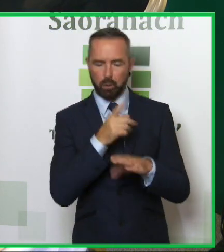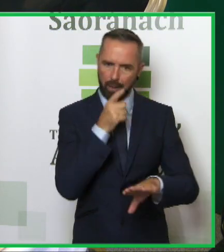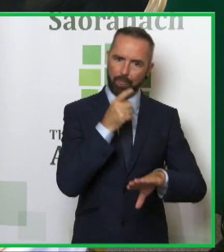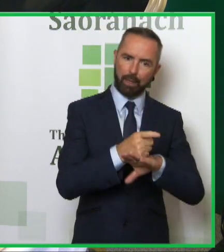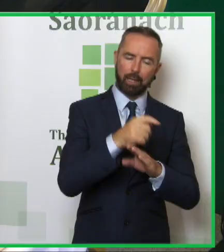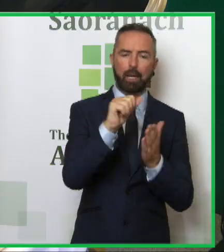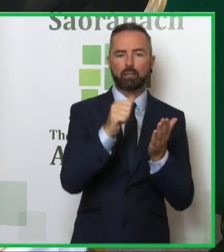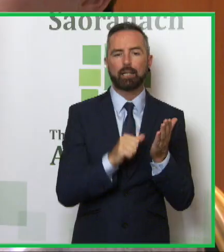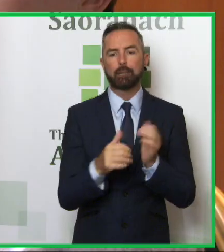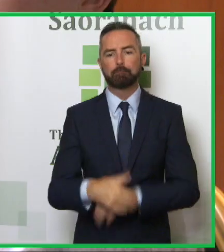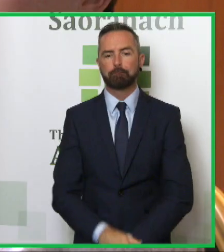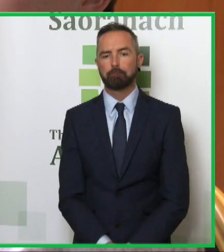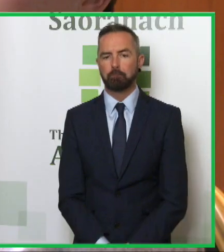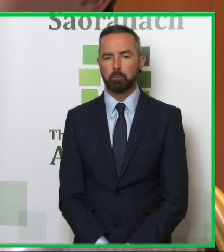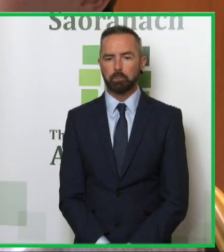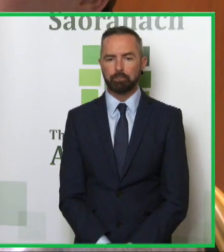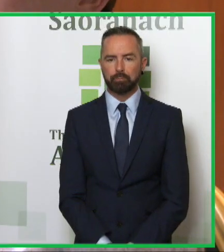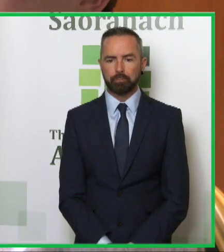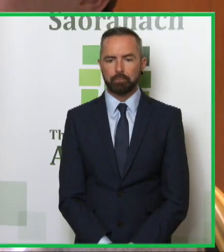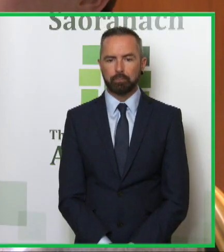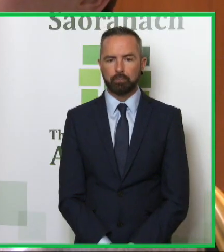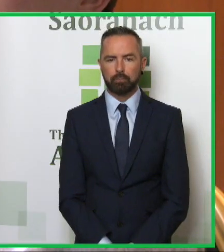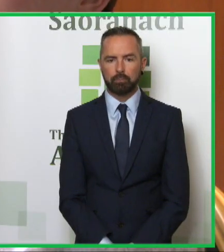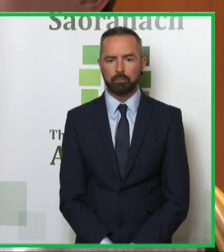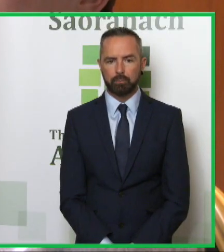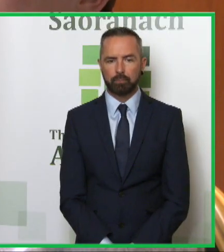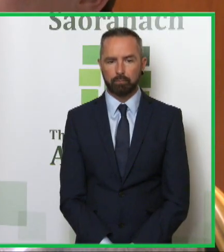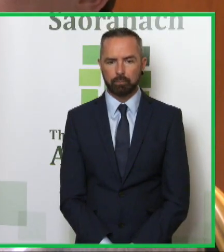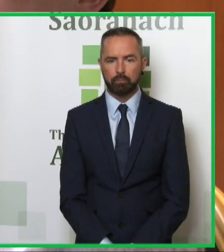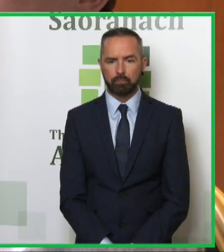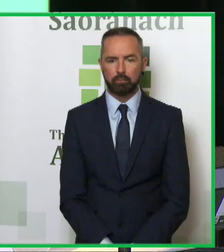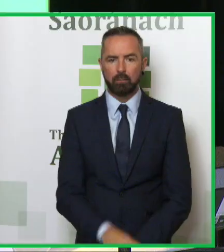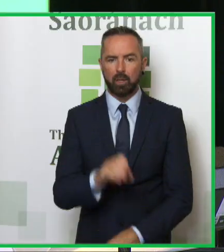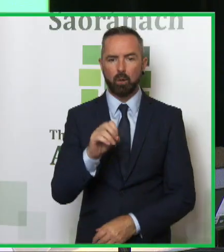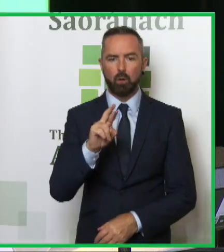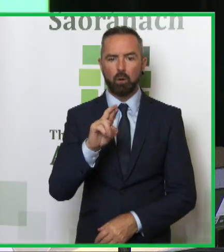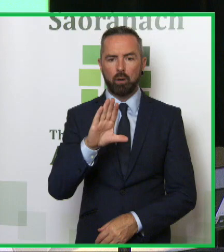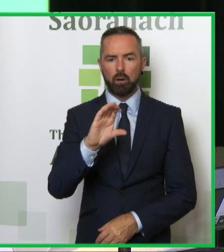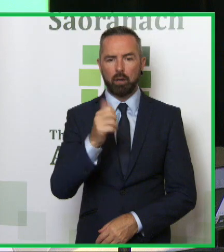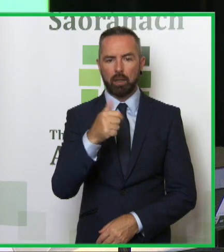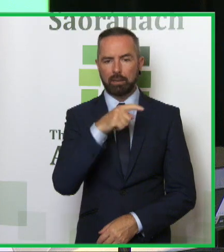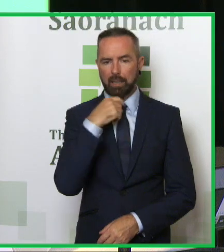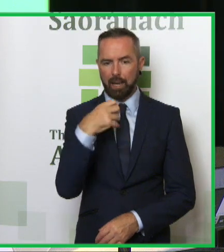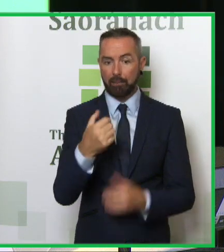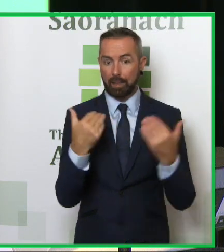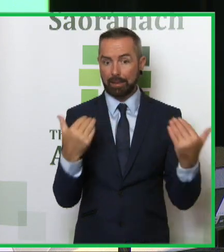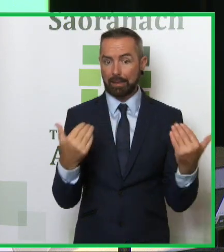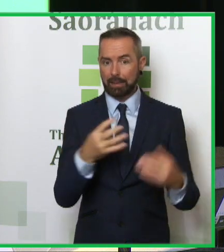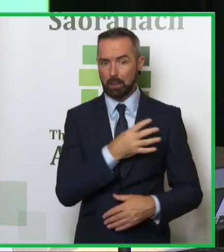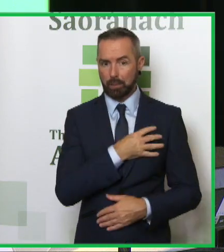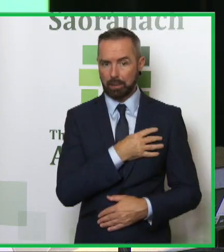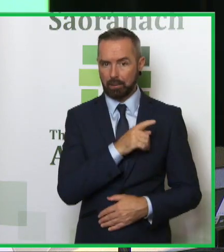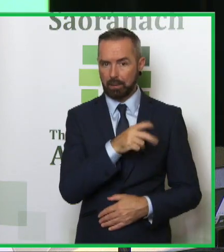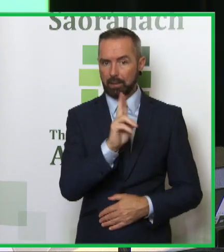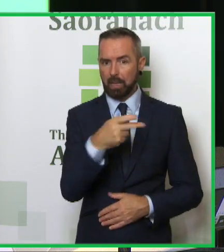committee. So sorry. I think what Orla might have been referencing was there is an existing committee that exists of which this can be